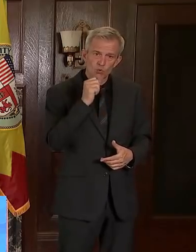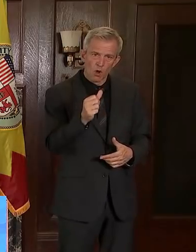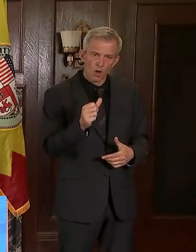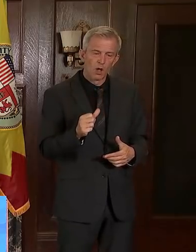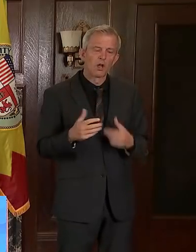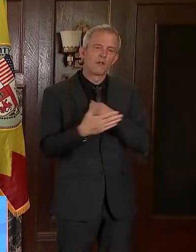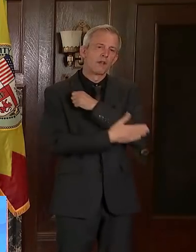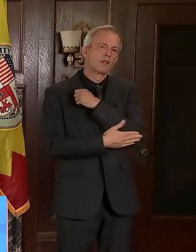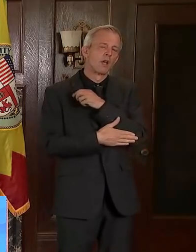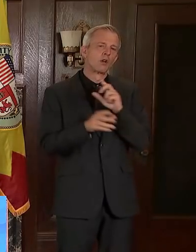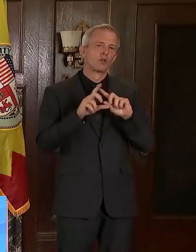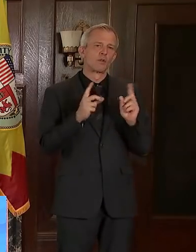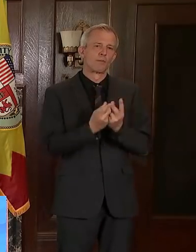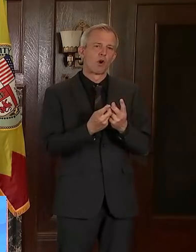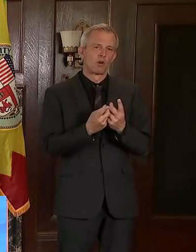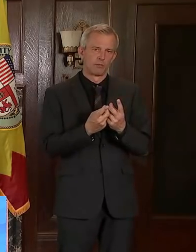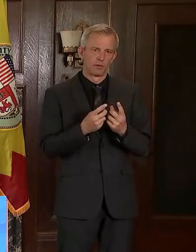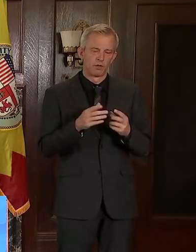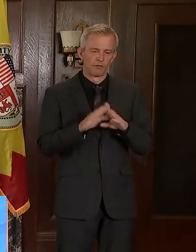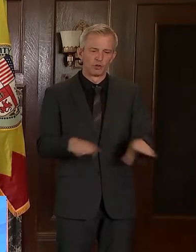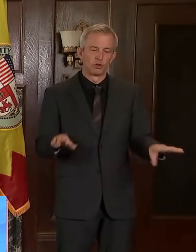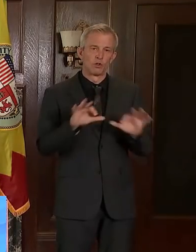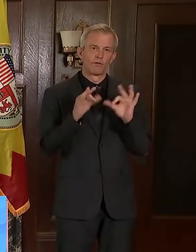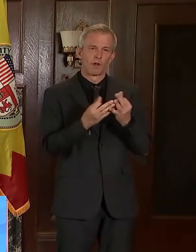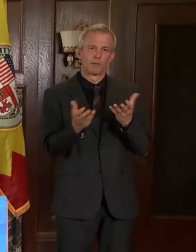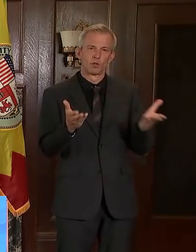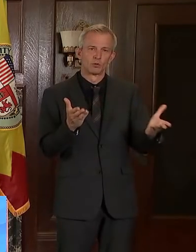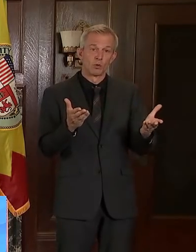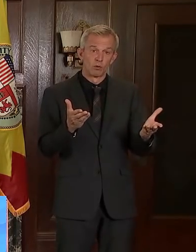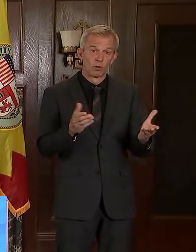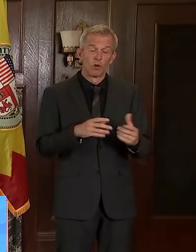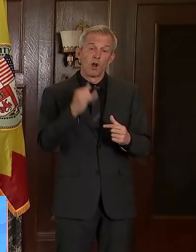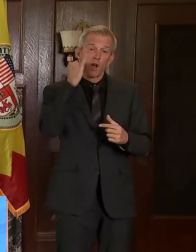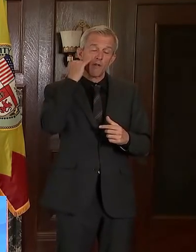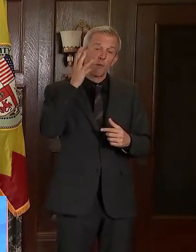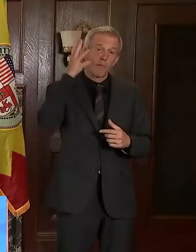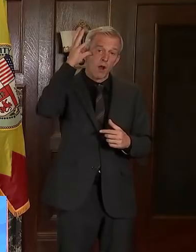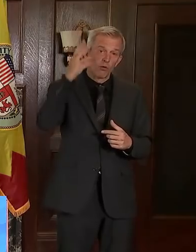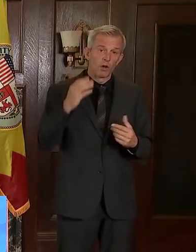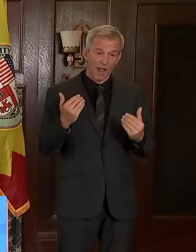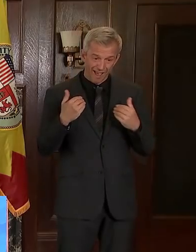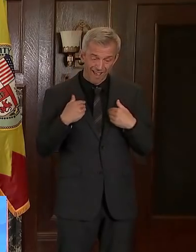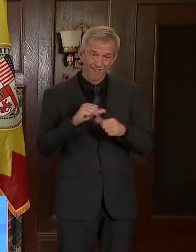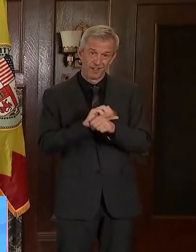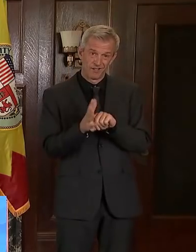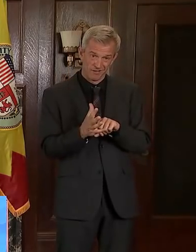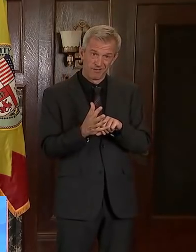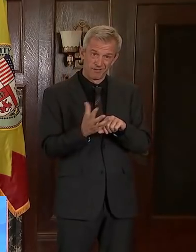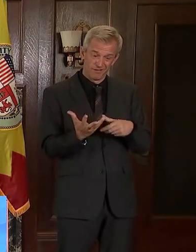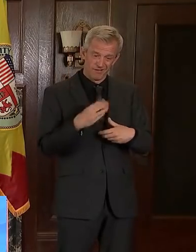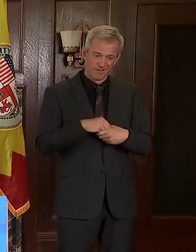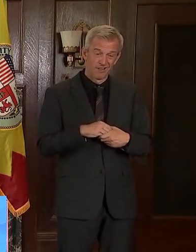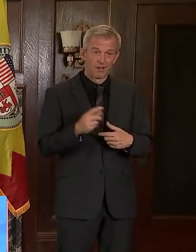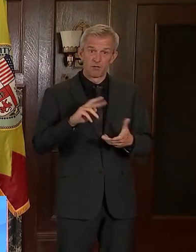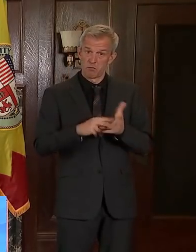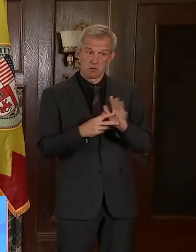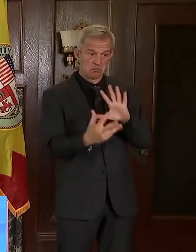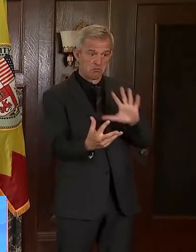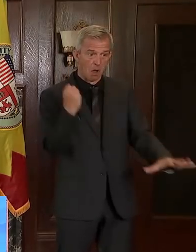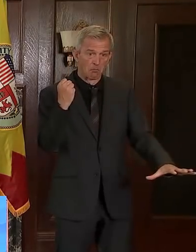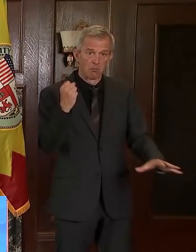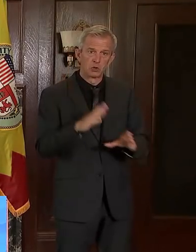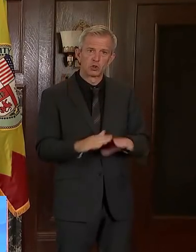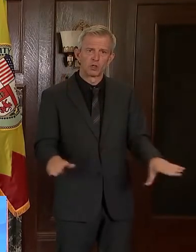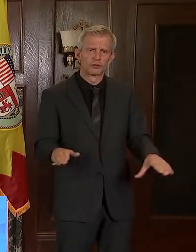of Children and Family Services will not take children away from parents who have tested positive. Supervisor Barger mentioned this, but